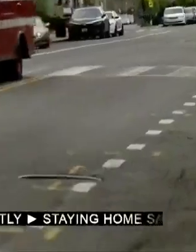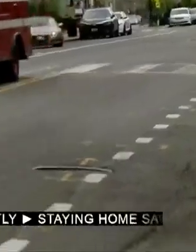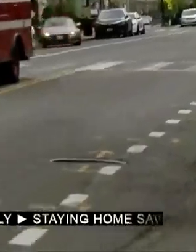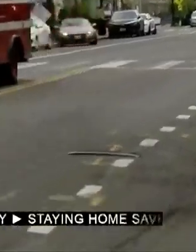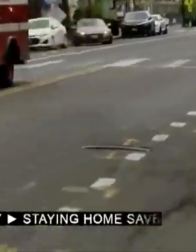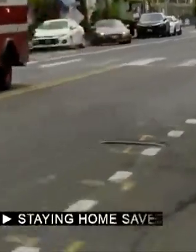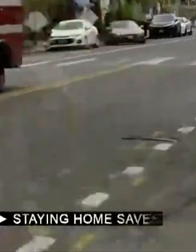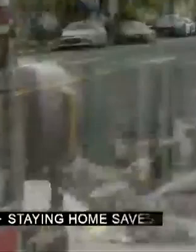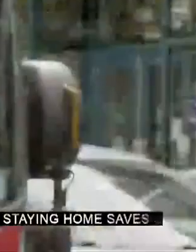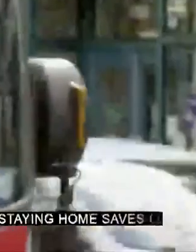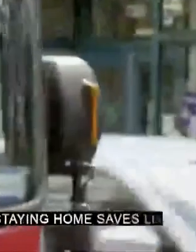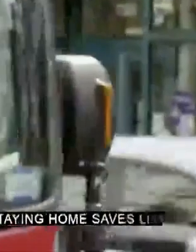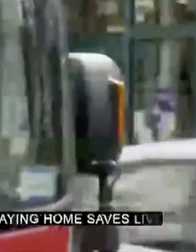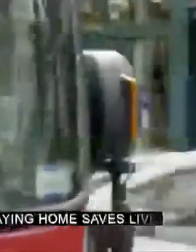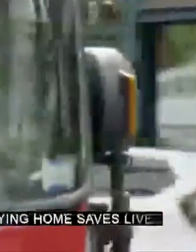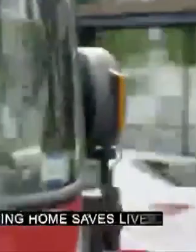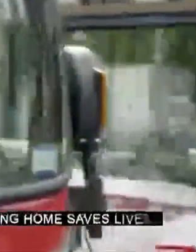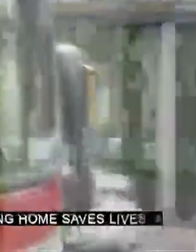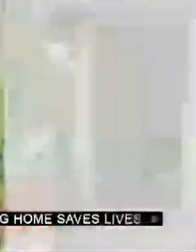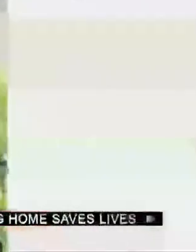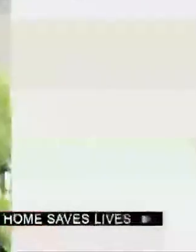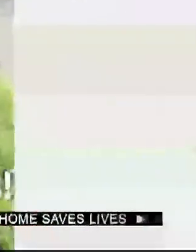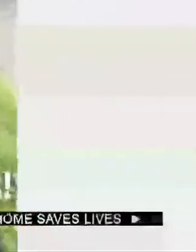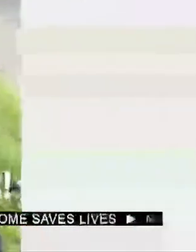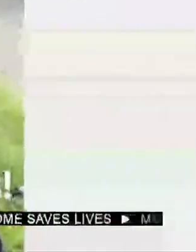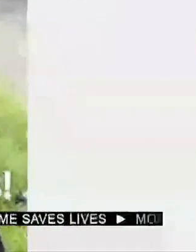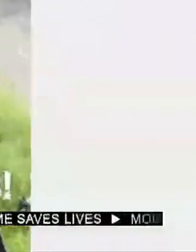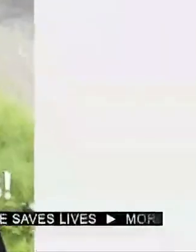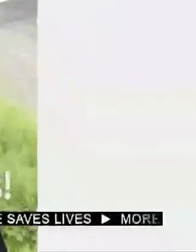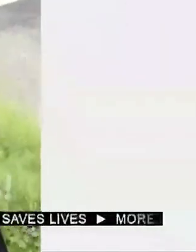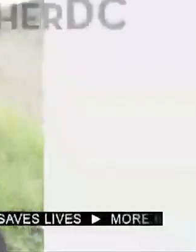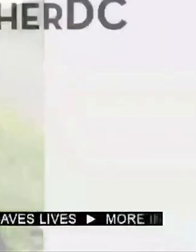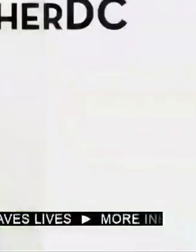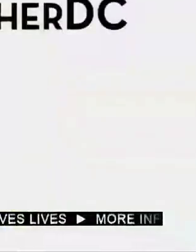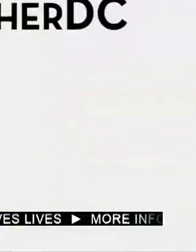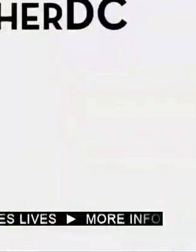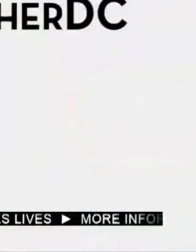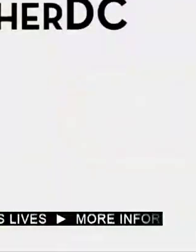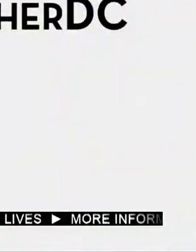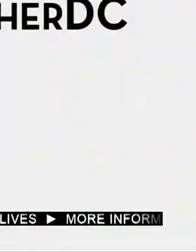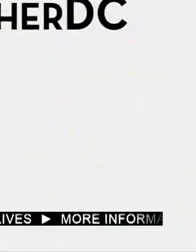safe. DC, still the District of Champions.